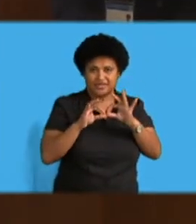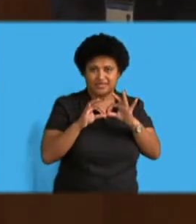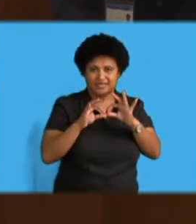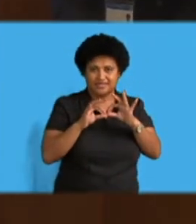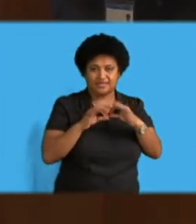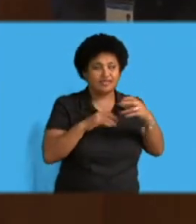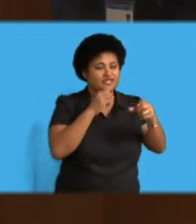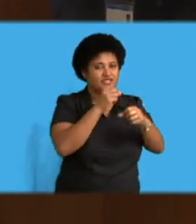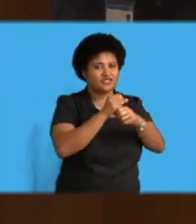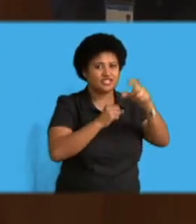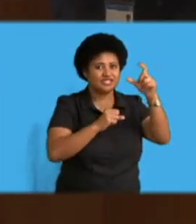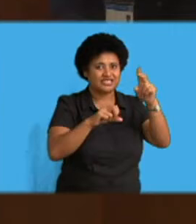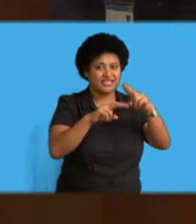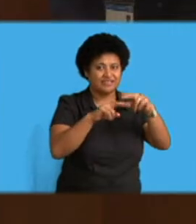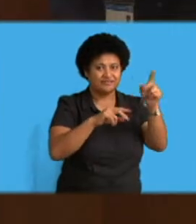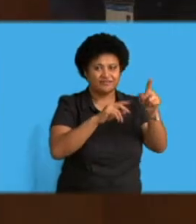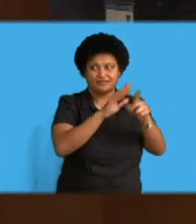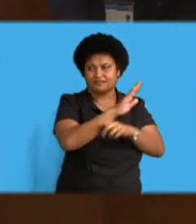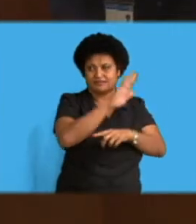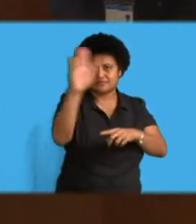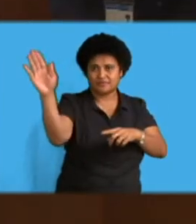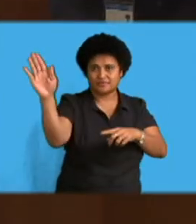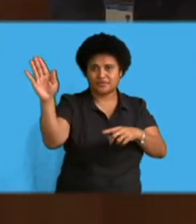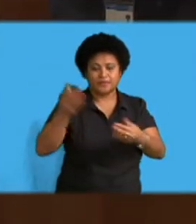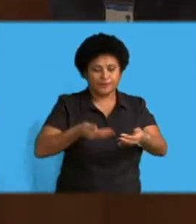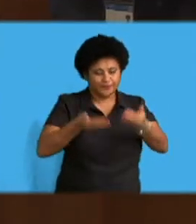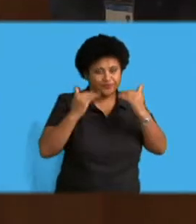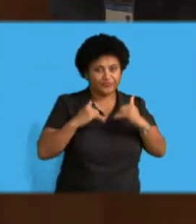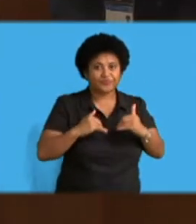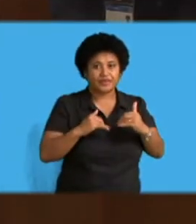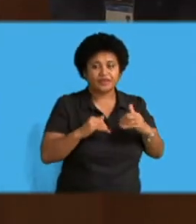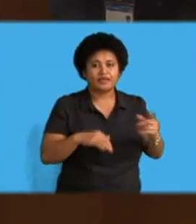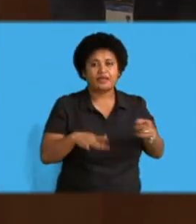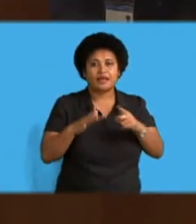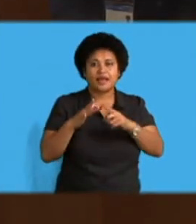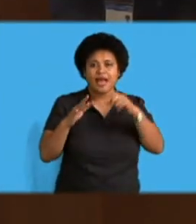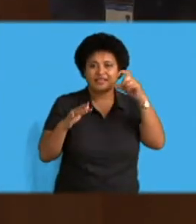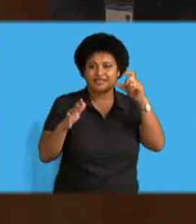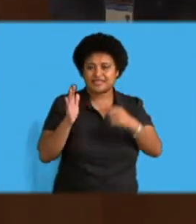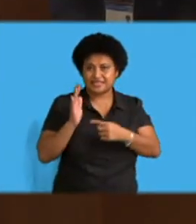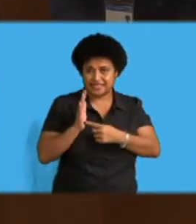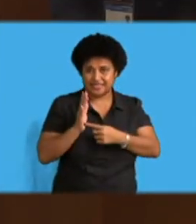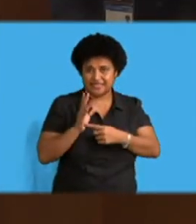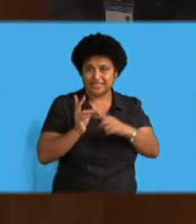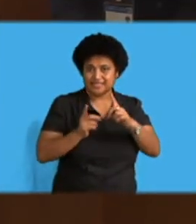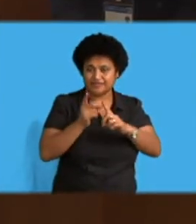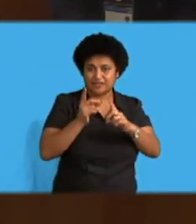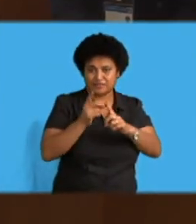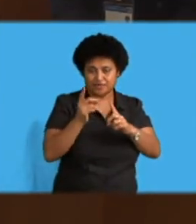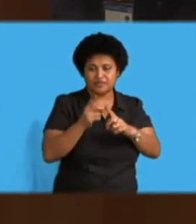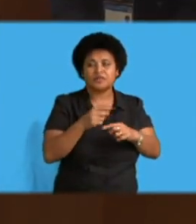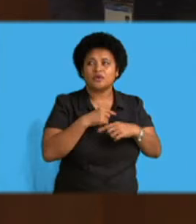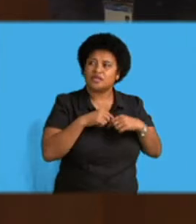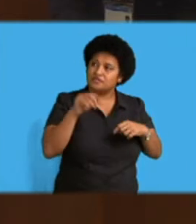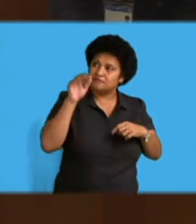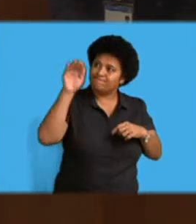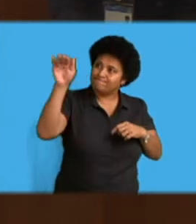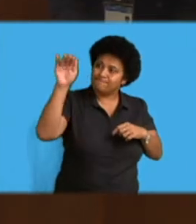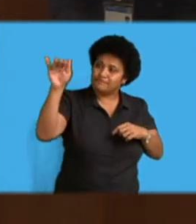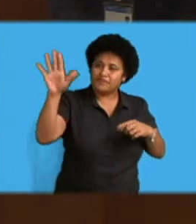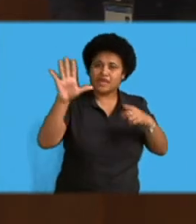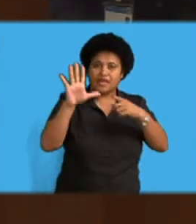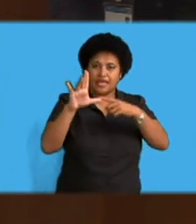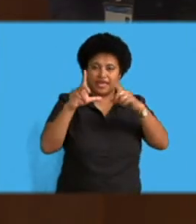are focused on. ICT development. Honourable Deputy Speaker, the PDMC also requested for the assistance of ADB